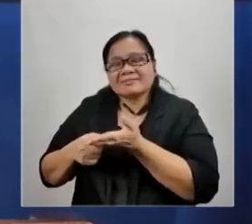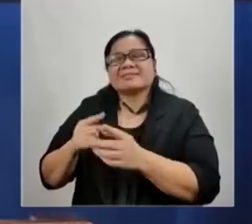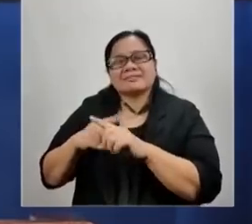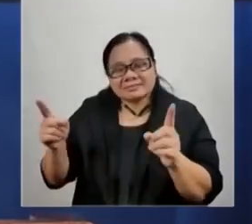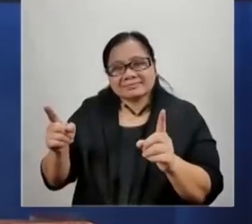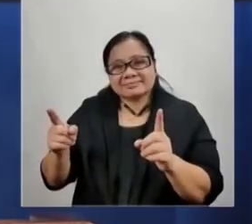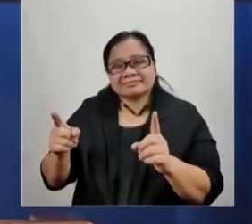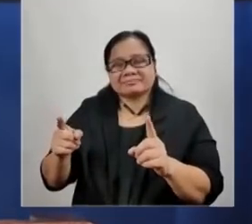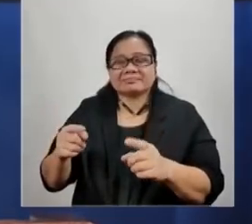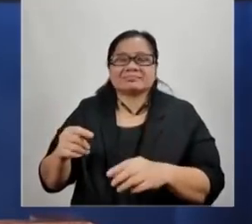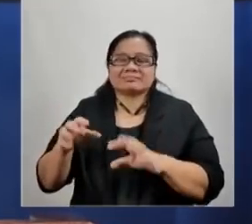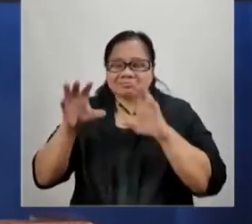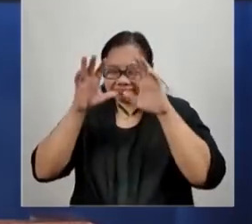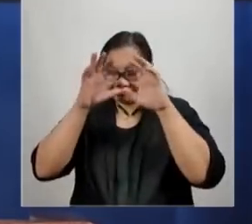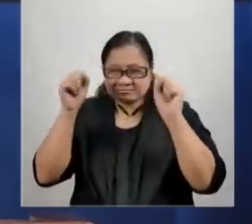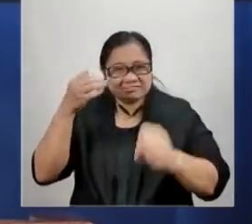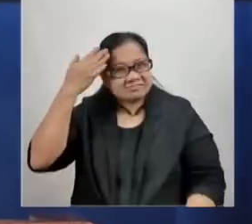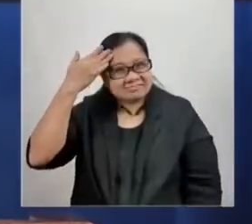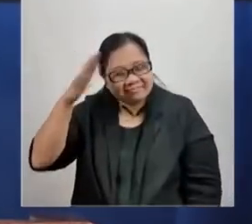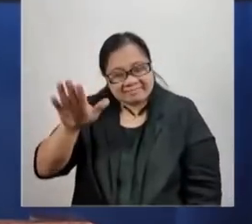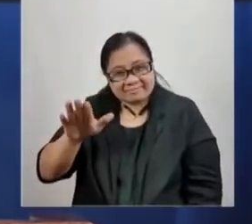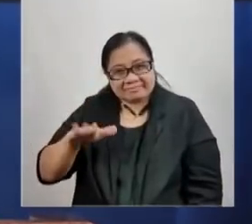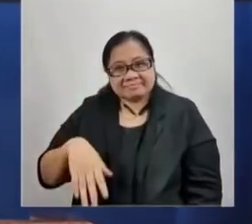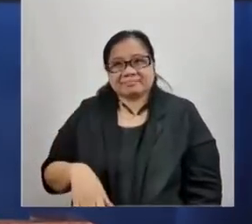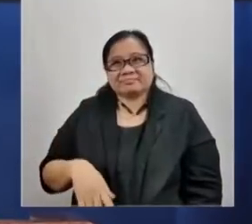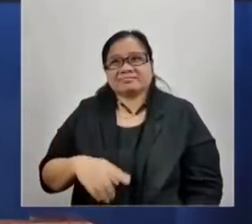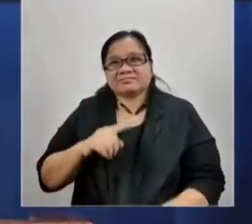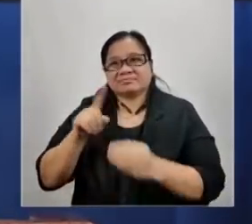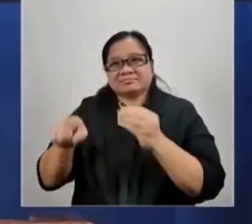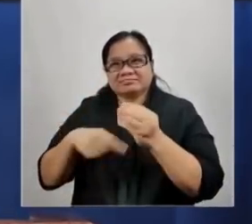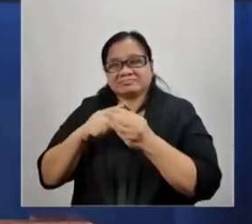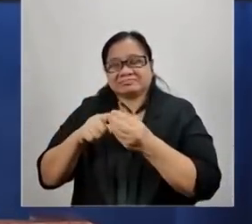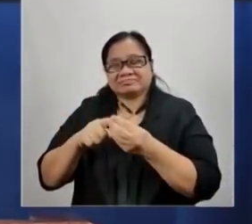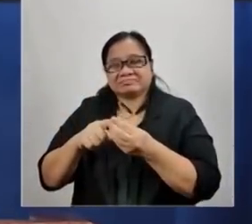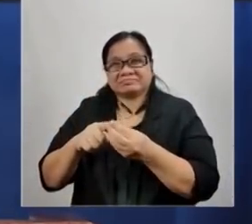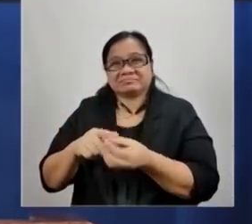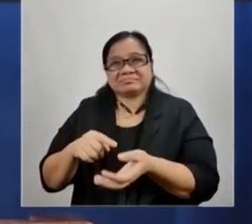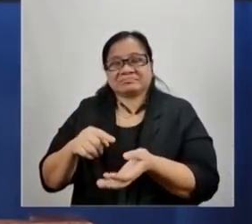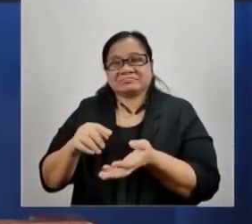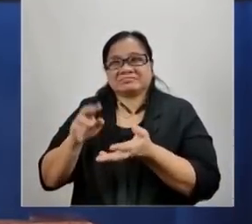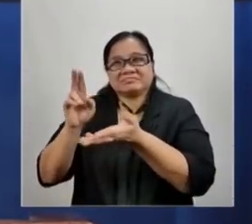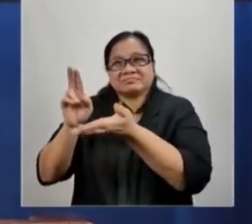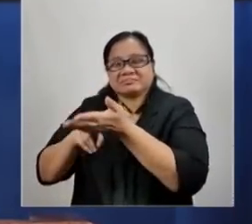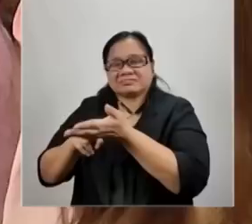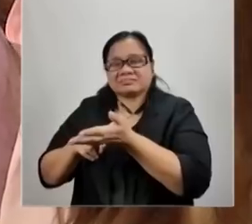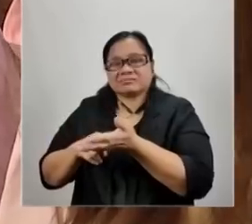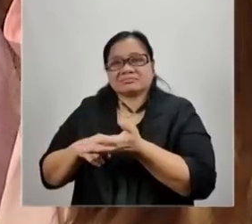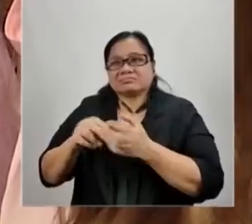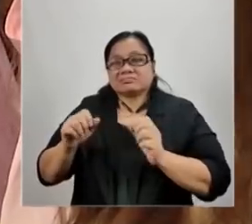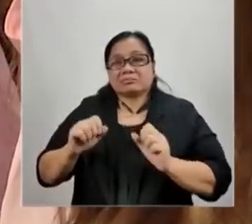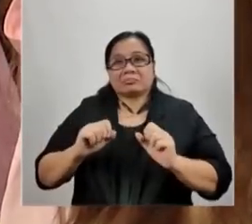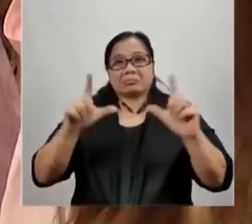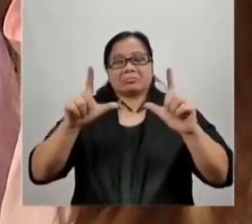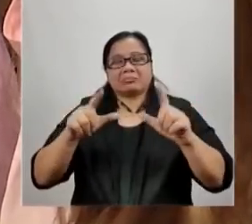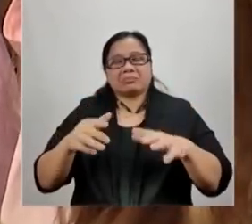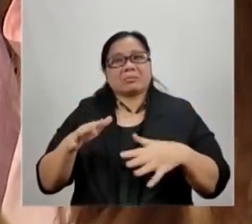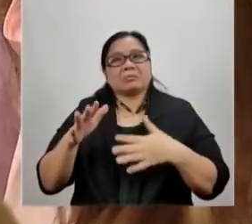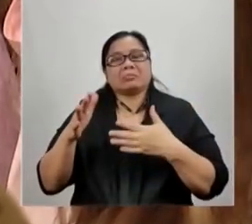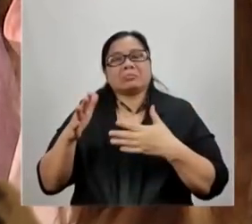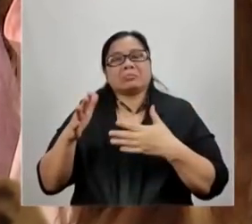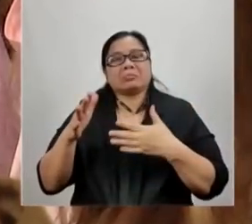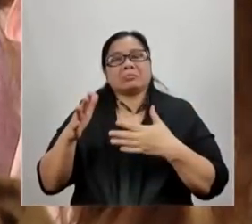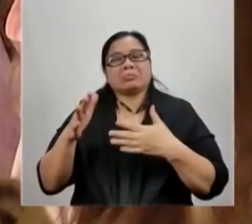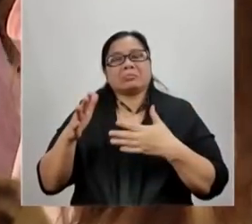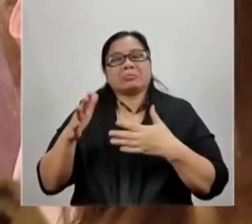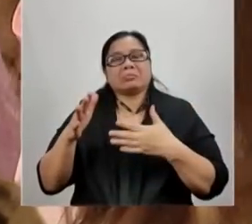fact, in-upload nang wala tayong kaalam-alam. Do we have an info po sa naging discussion ni President